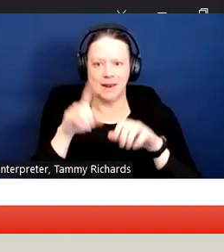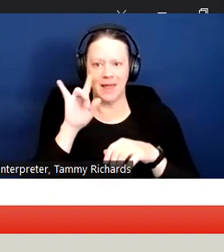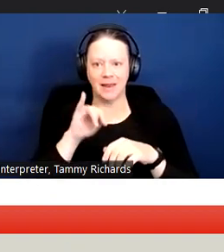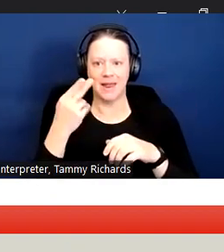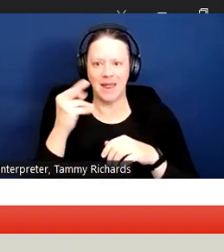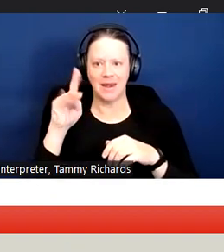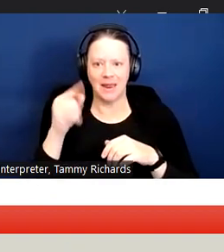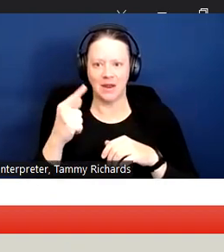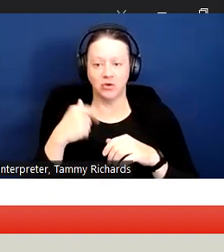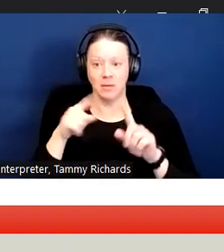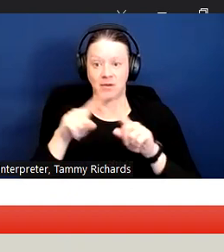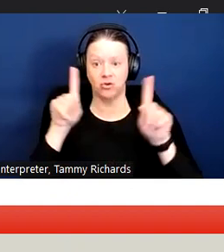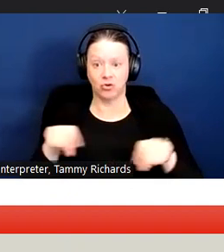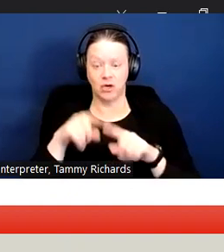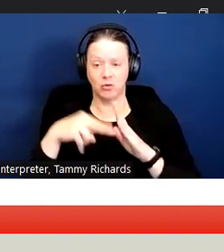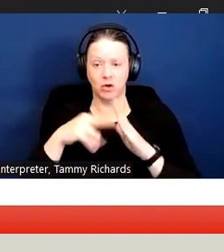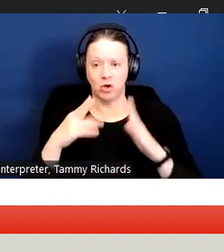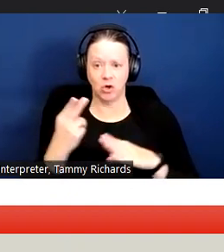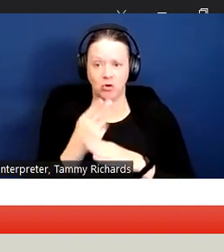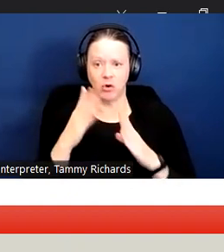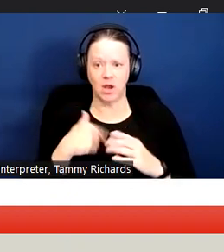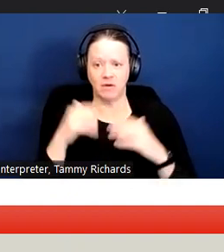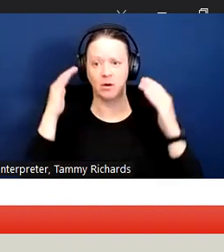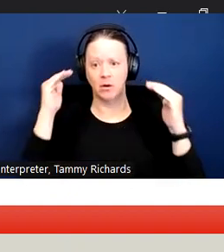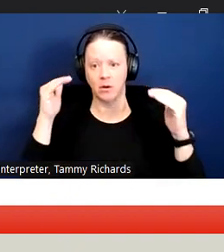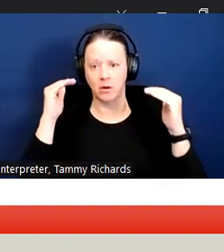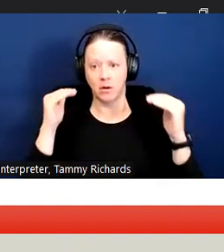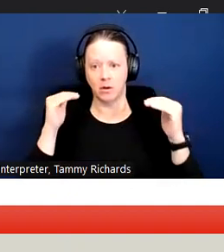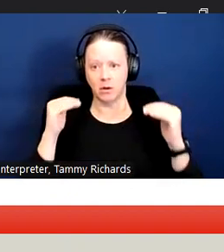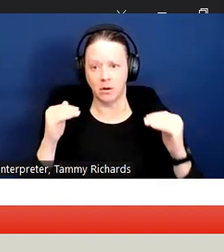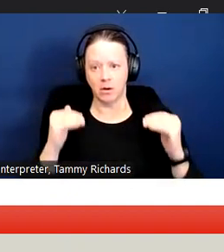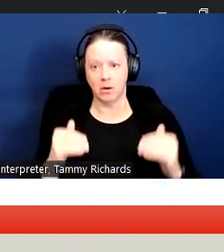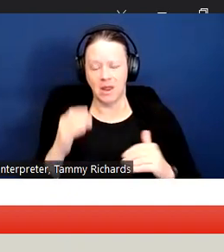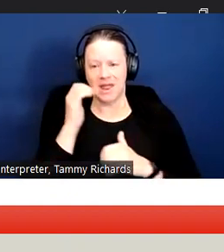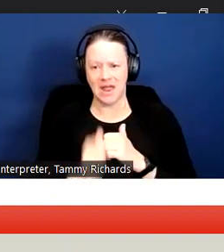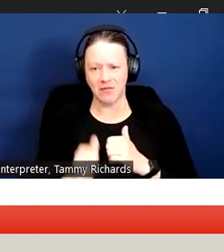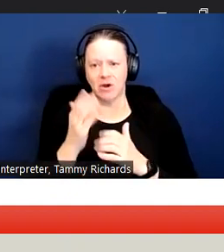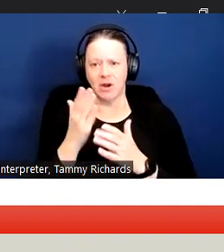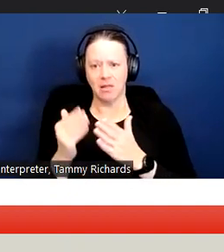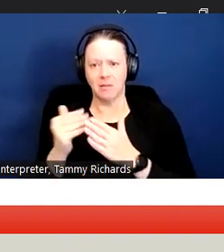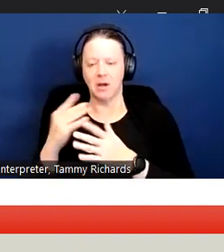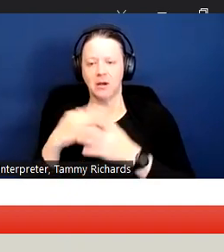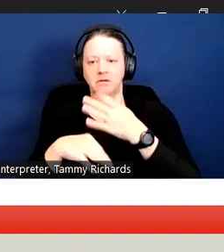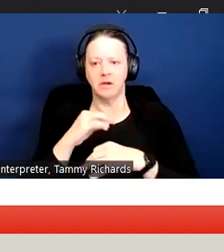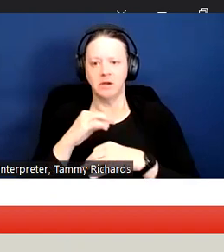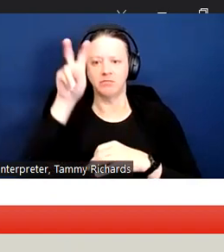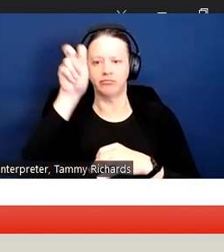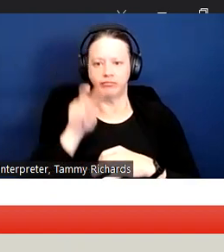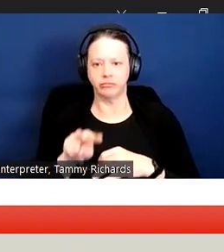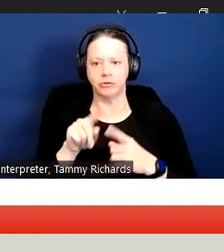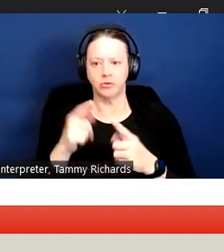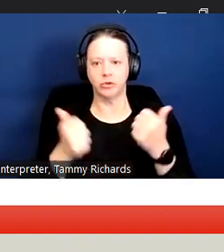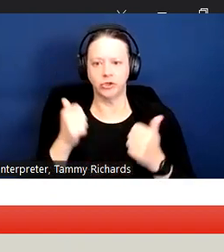screen reader user, that forces me to move through all the elements to read through it, rather than jumping to the section I want to.